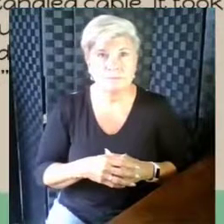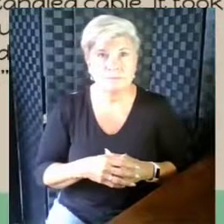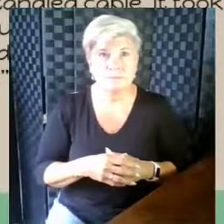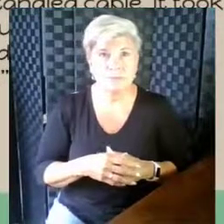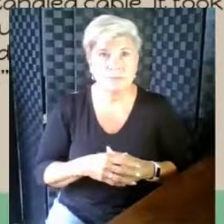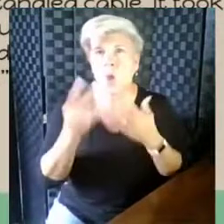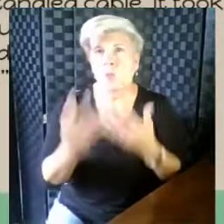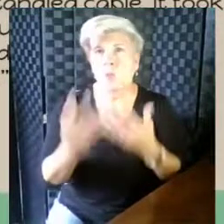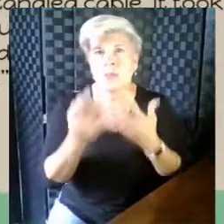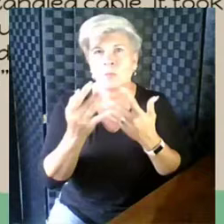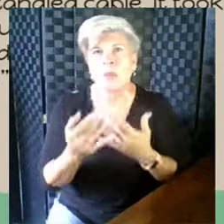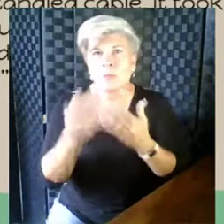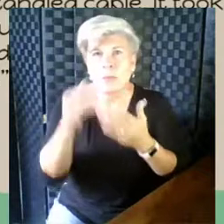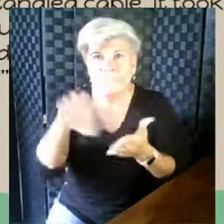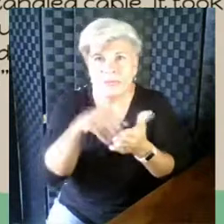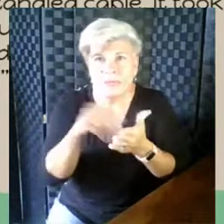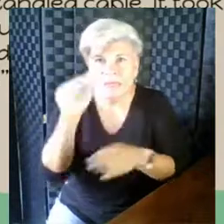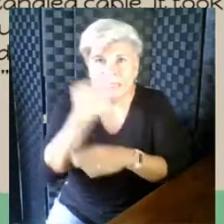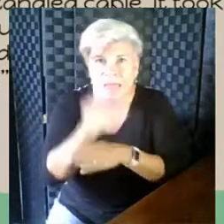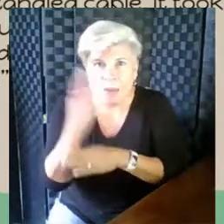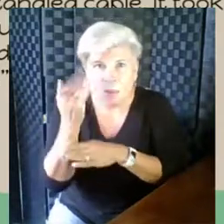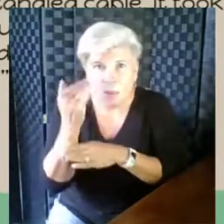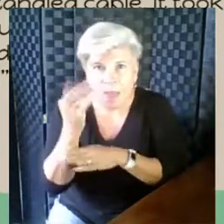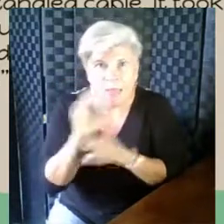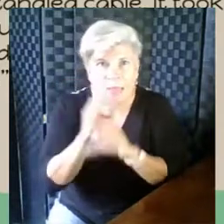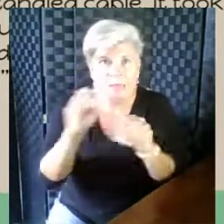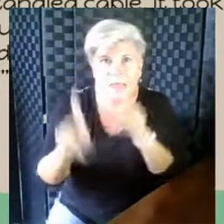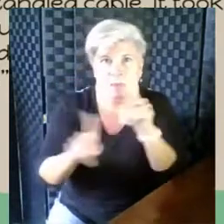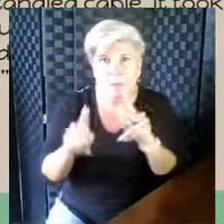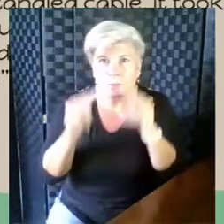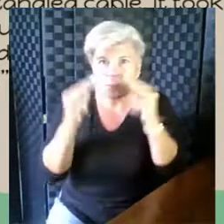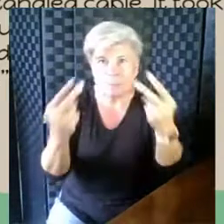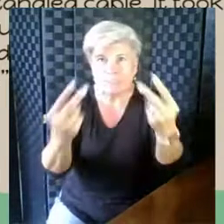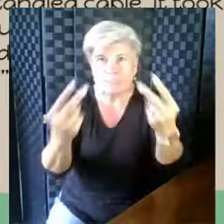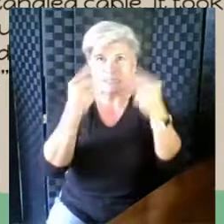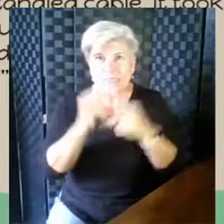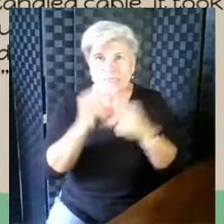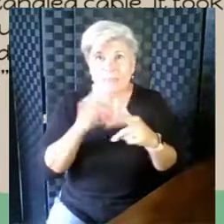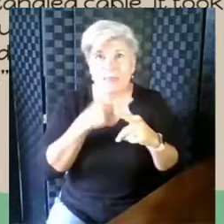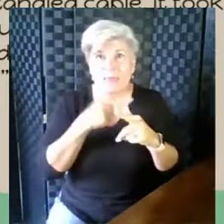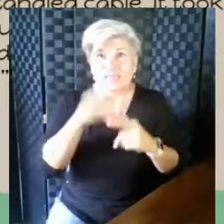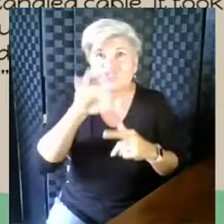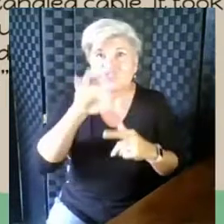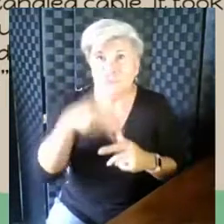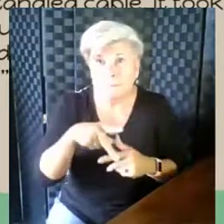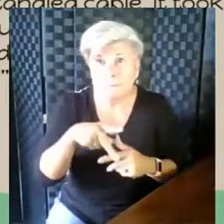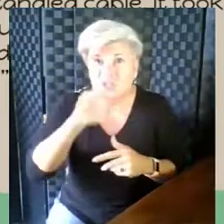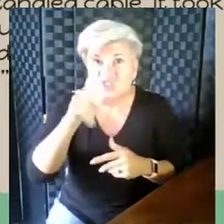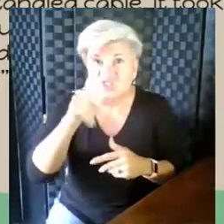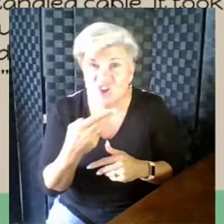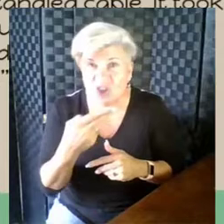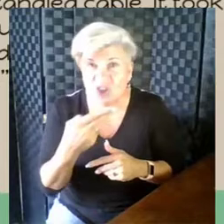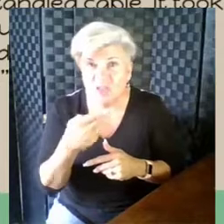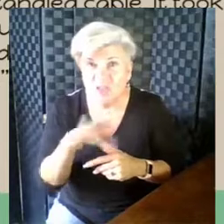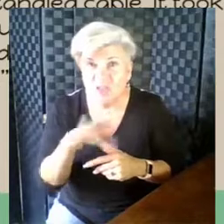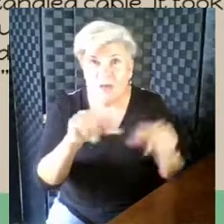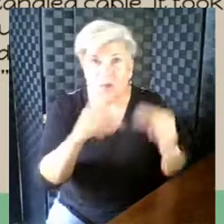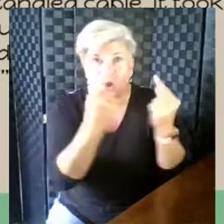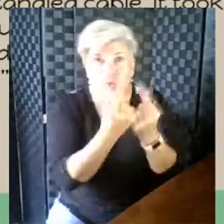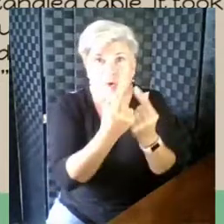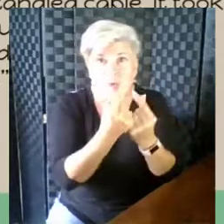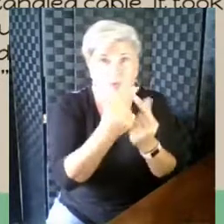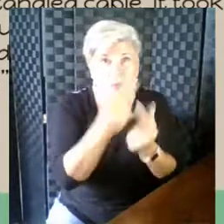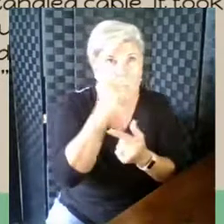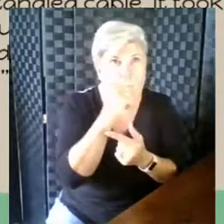They waited until the middle of the night so none of the people would see them. Then Chip and Josh found a group of